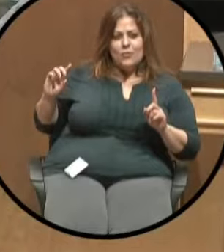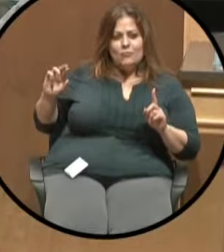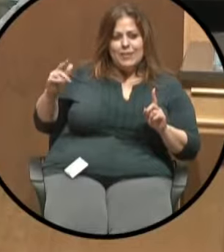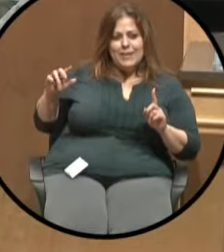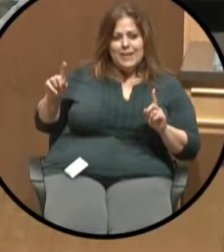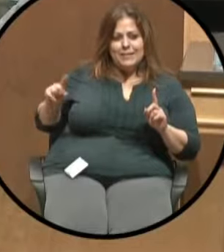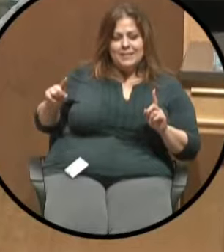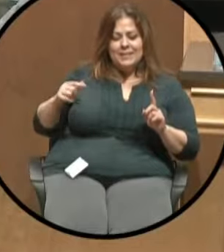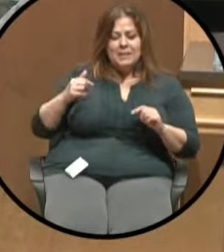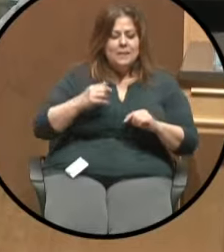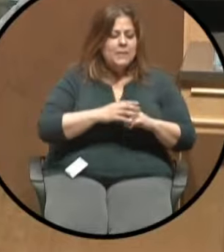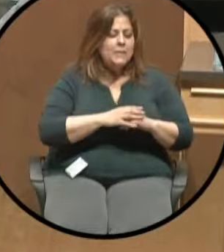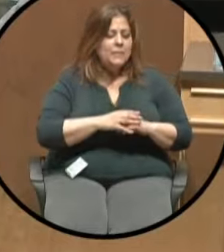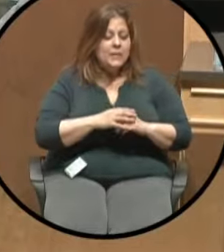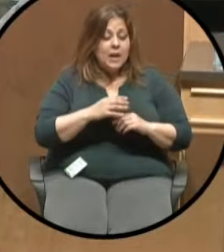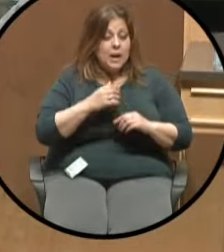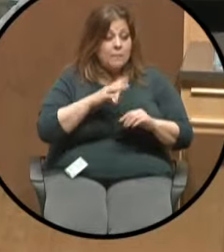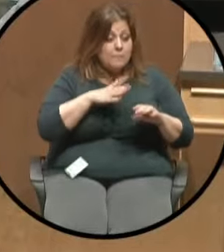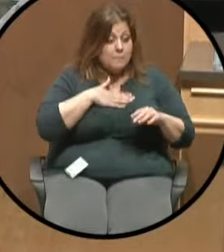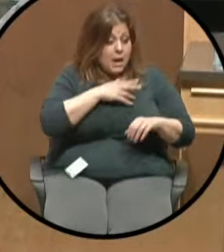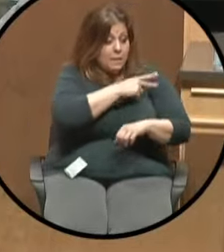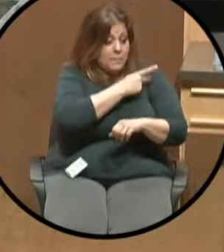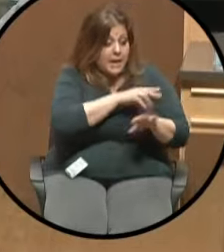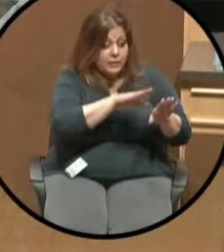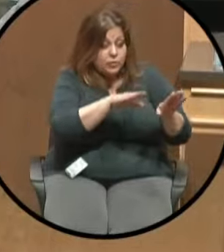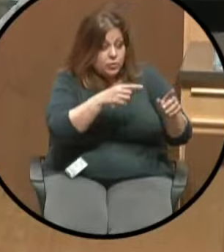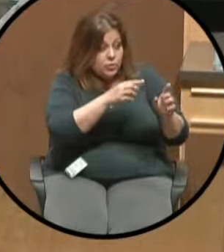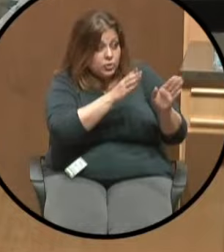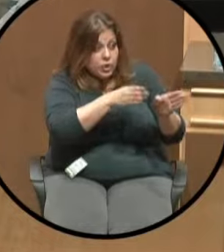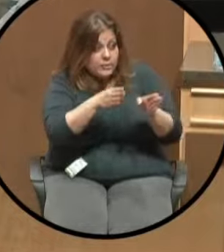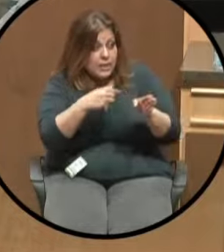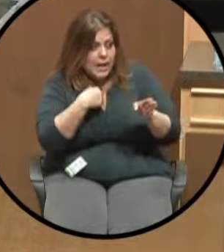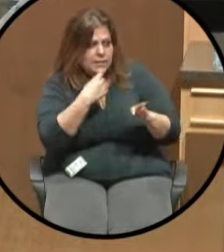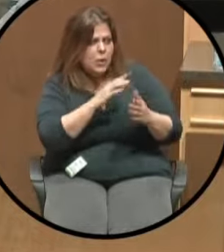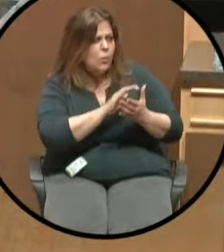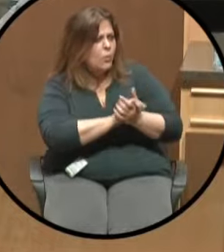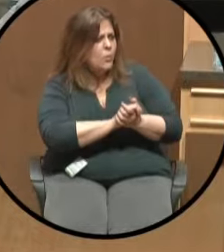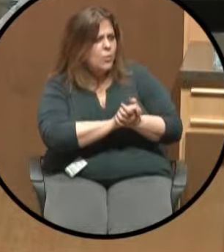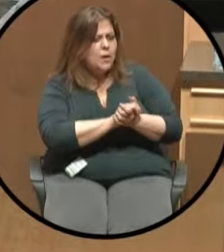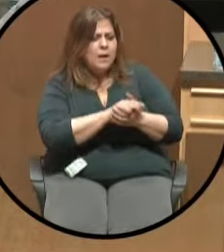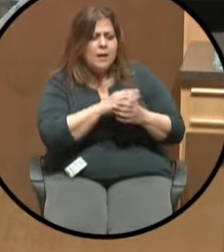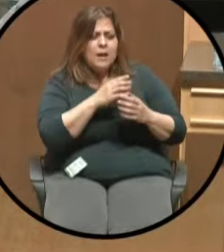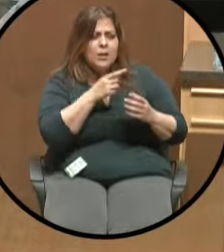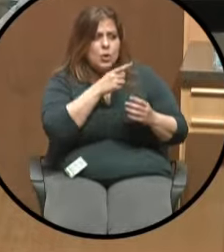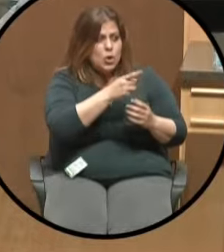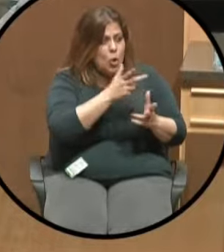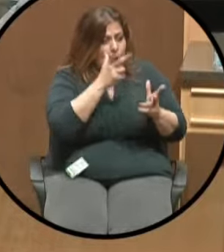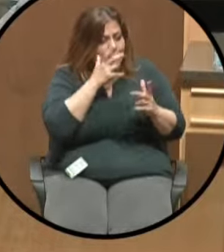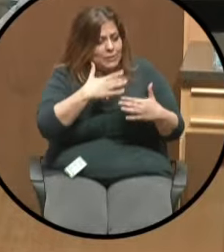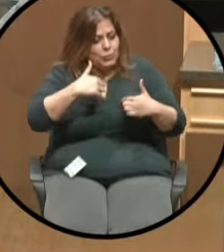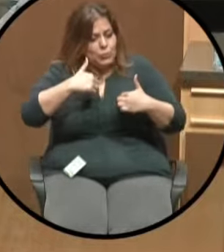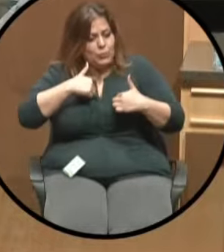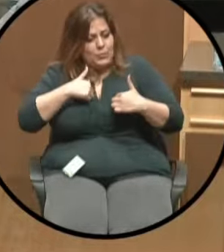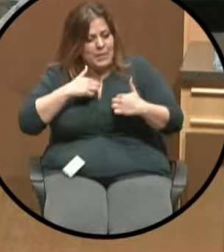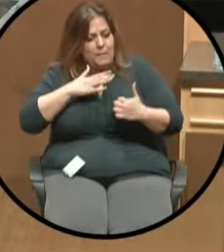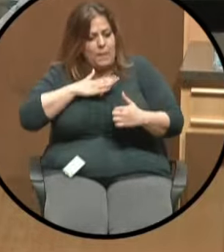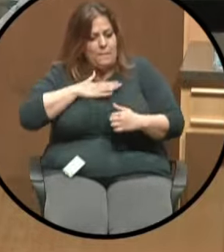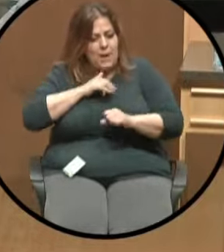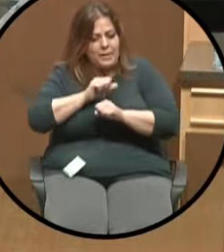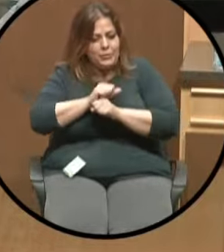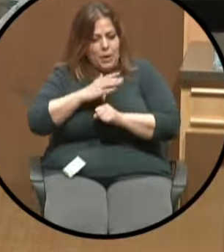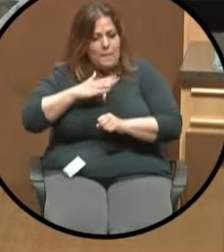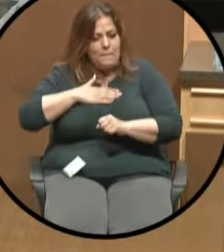always a privilege and an honor to be able for you to listen to what I feel about what I do.